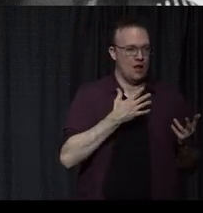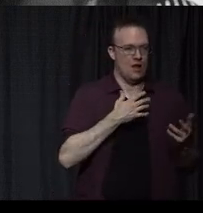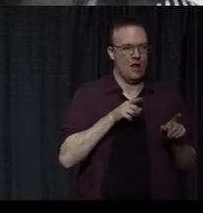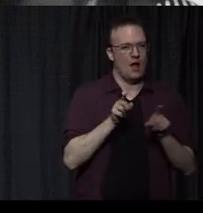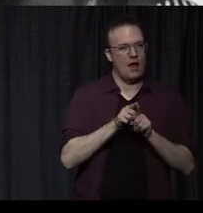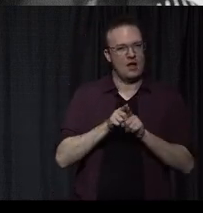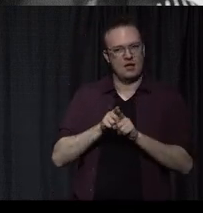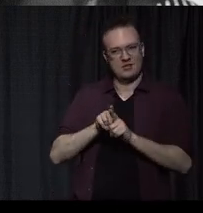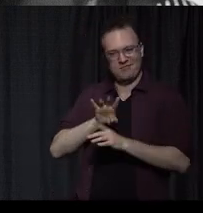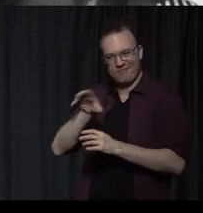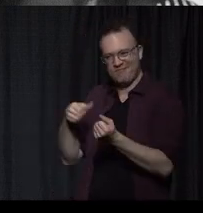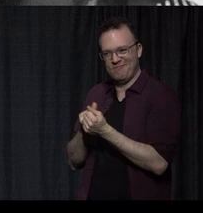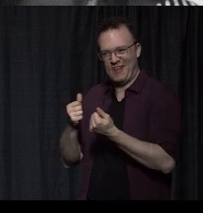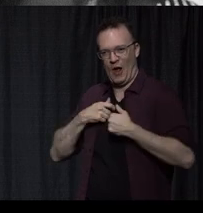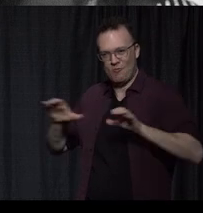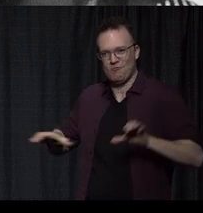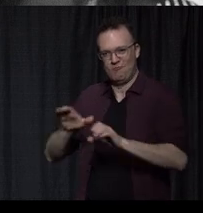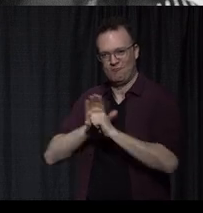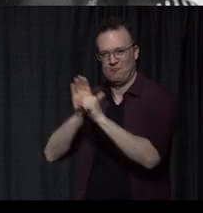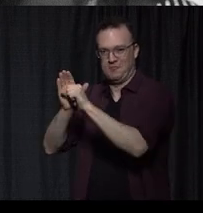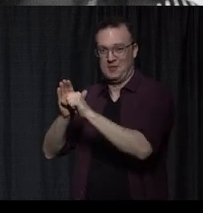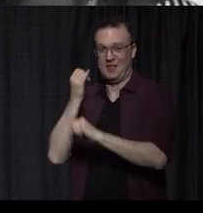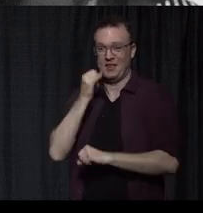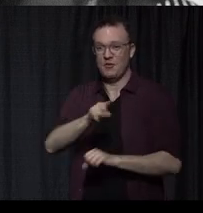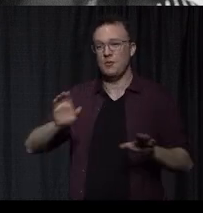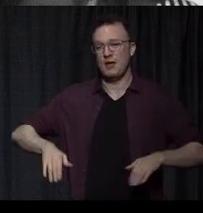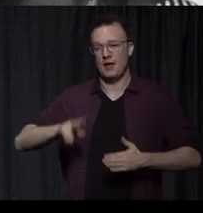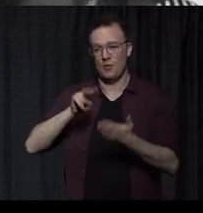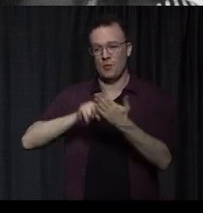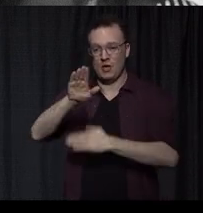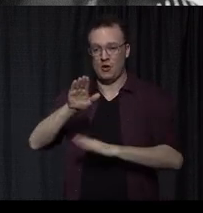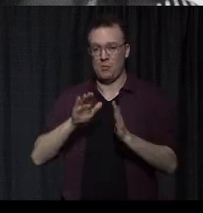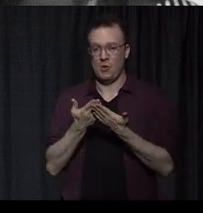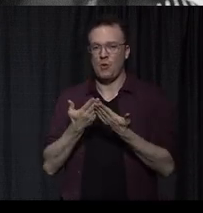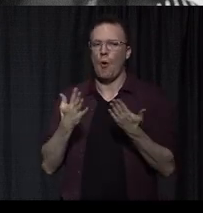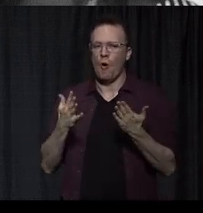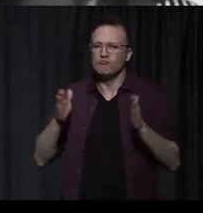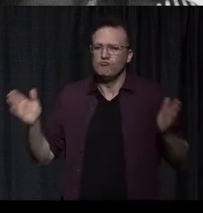fuel. If you haven't read her book, I encourage you to pick it up.